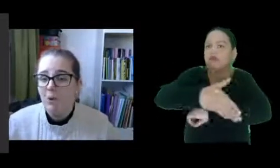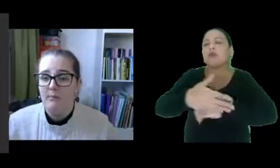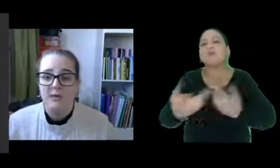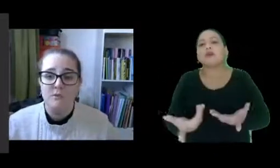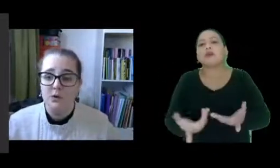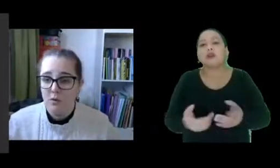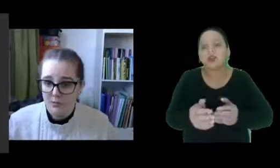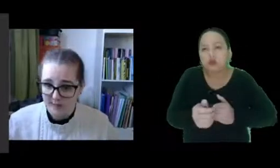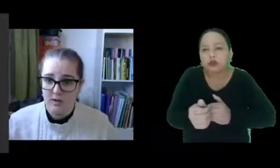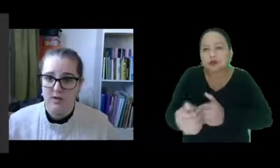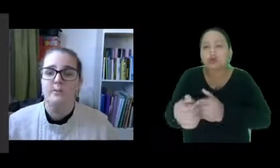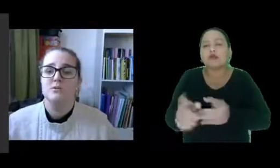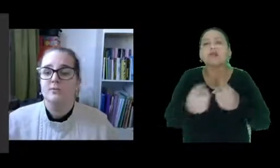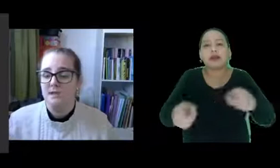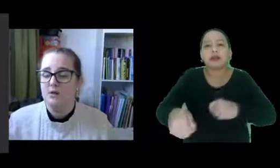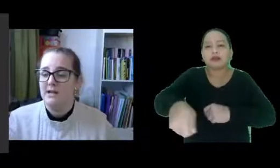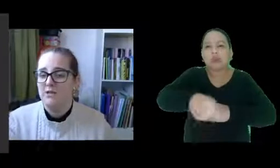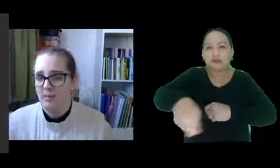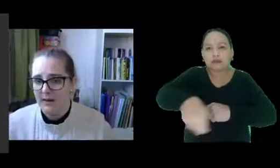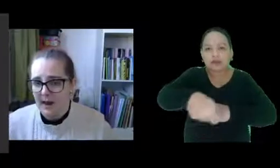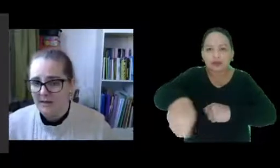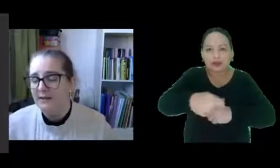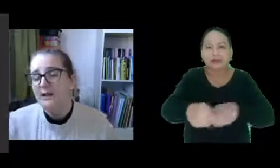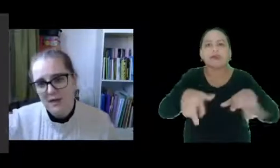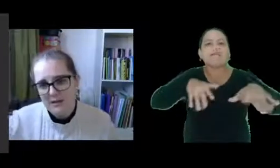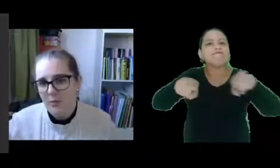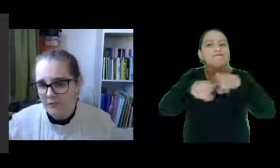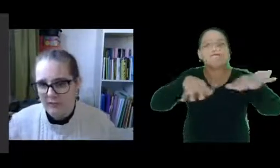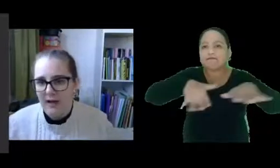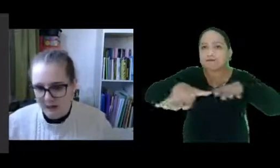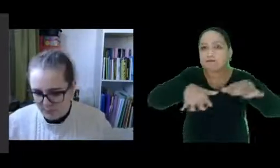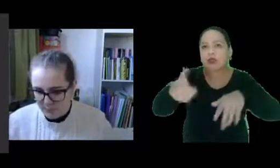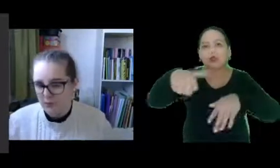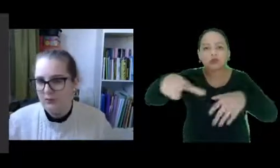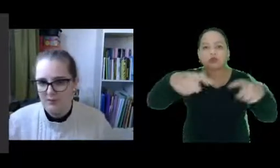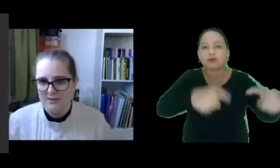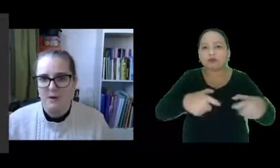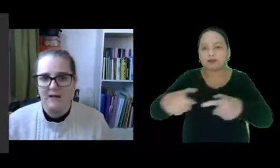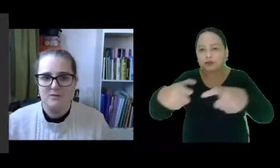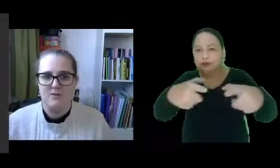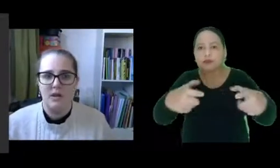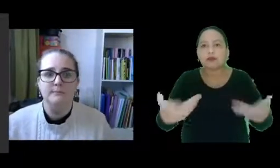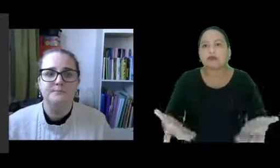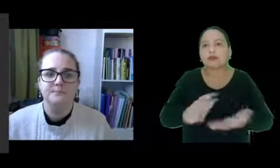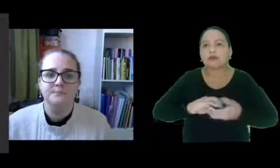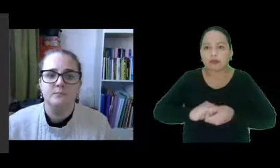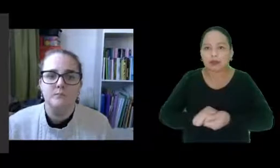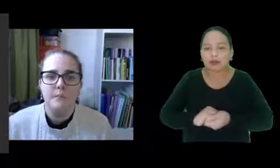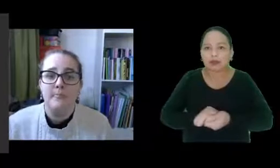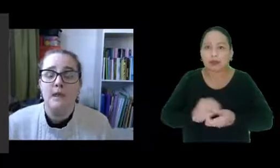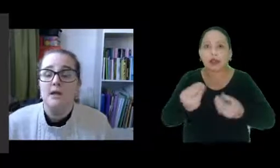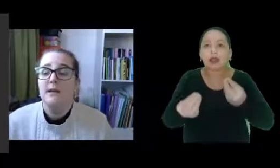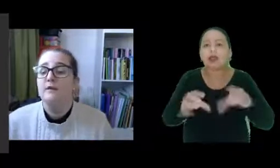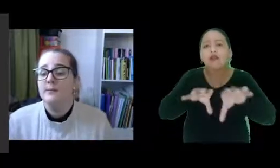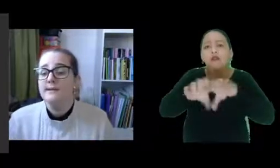his guide, but also with his cane and move through other spaces. And the